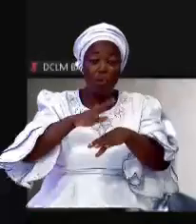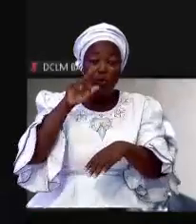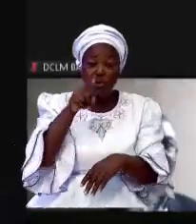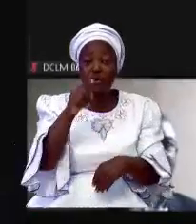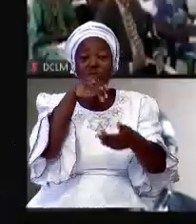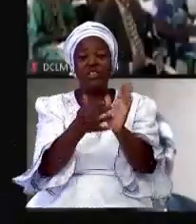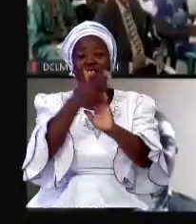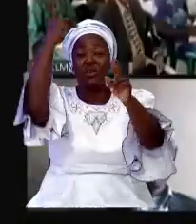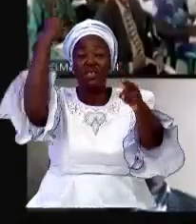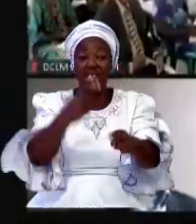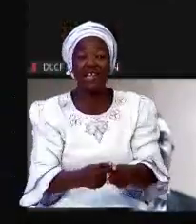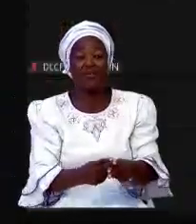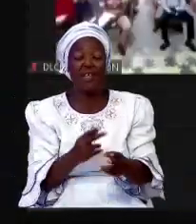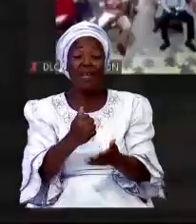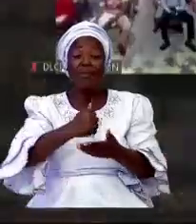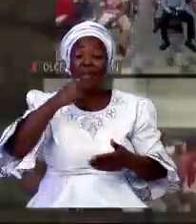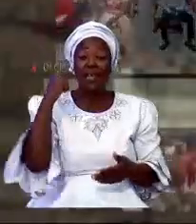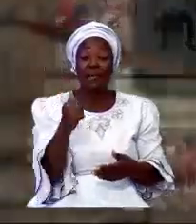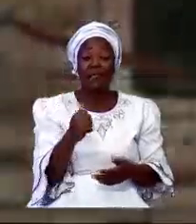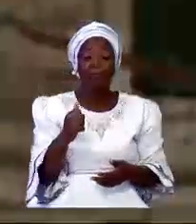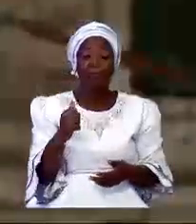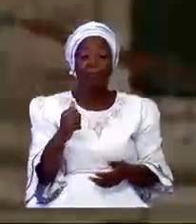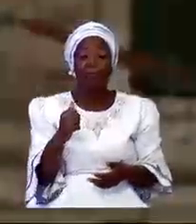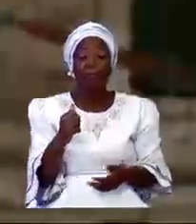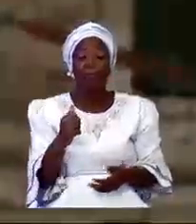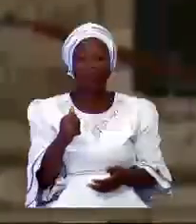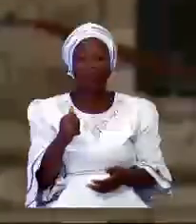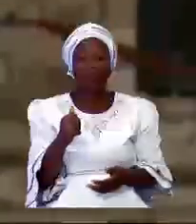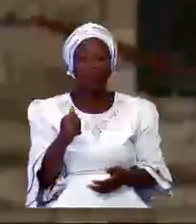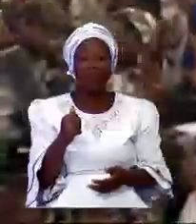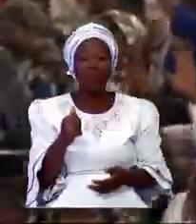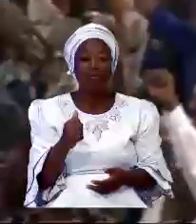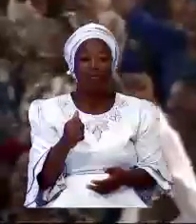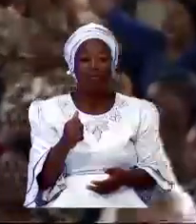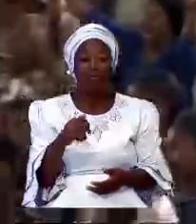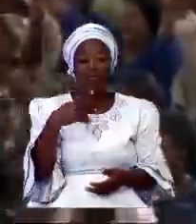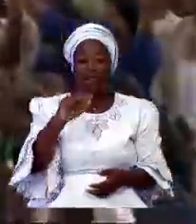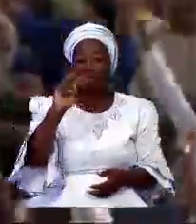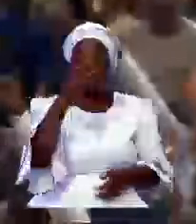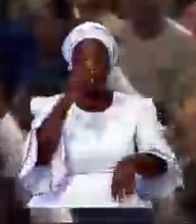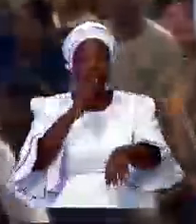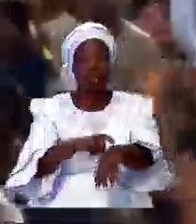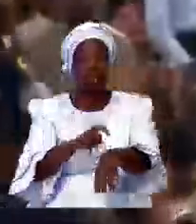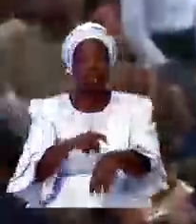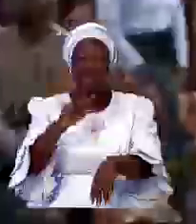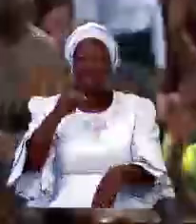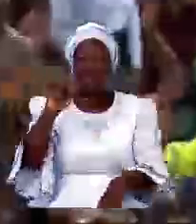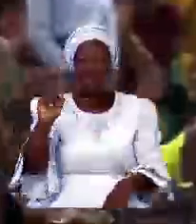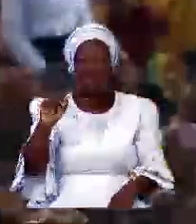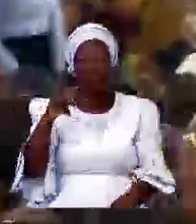that power, that authority will come upon you in Jesus' name.